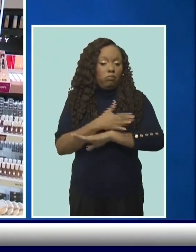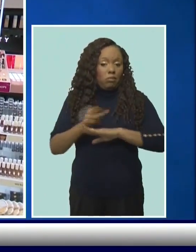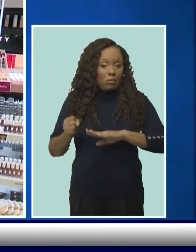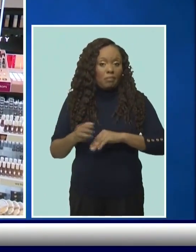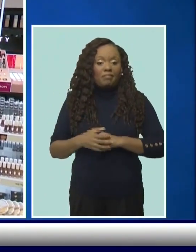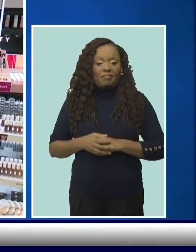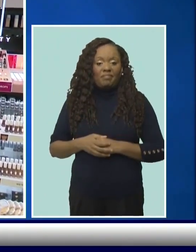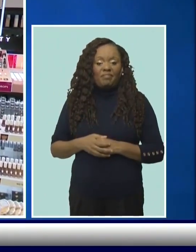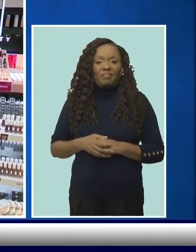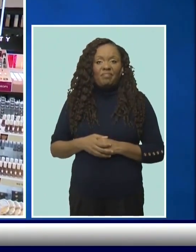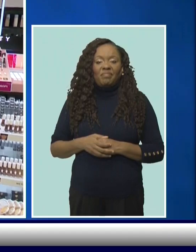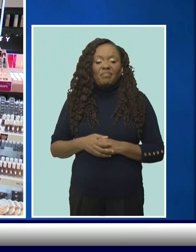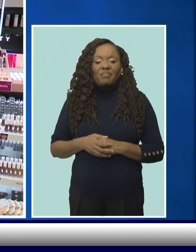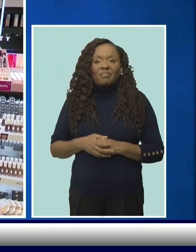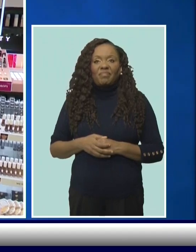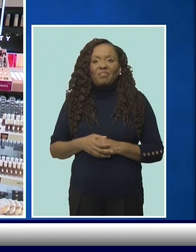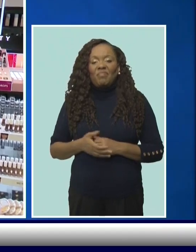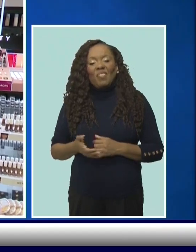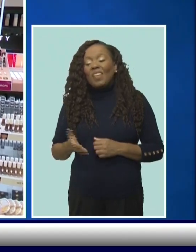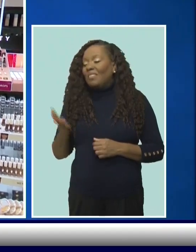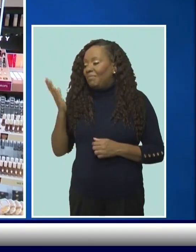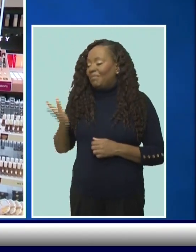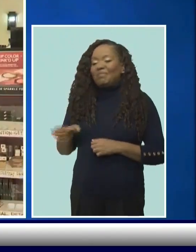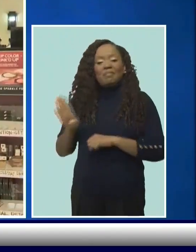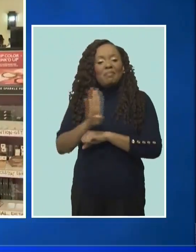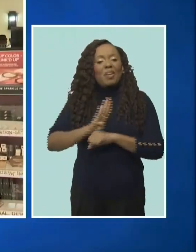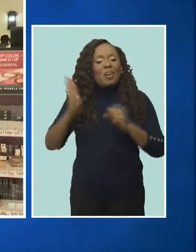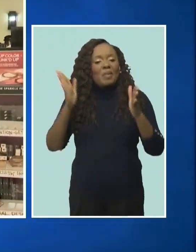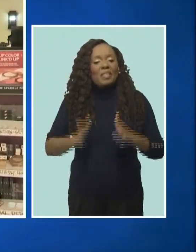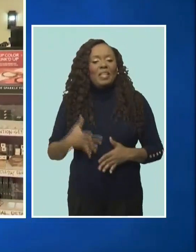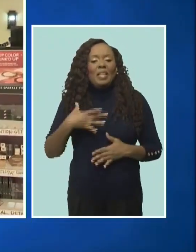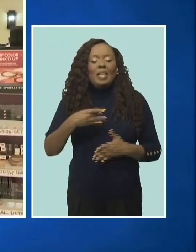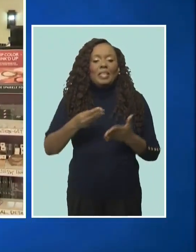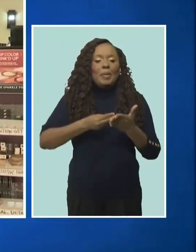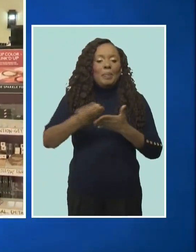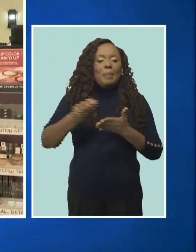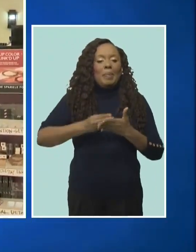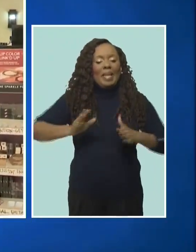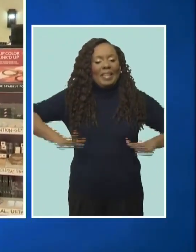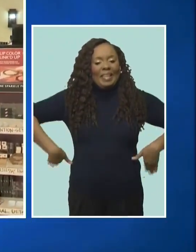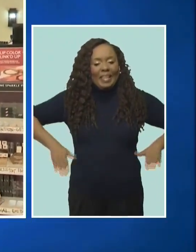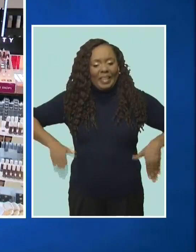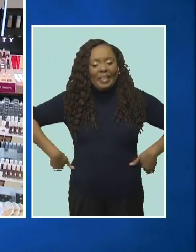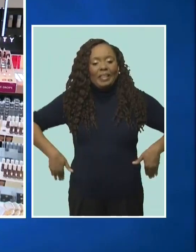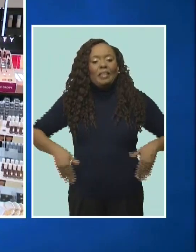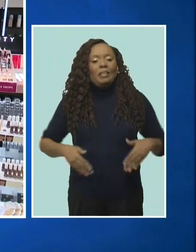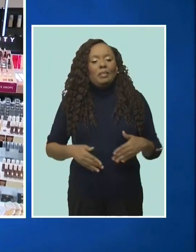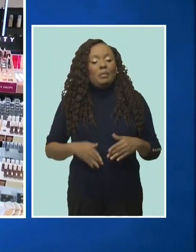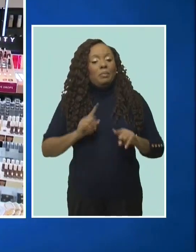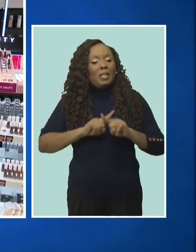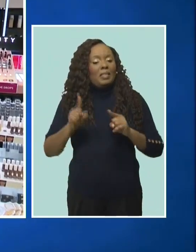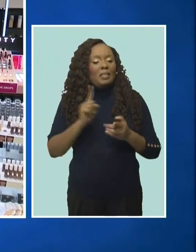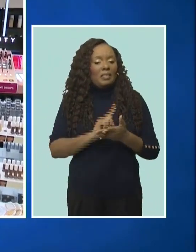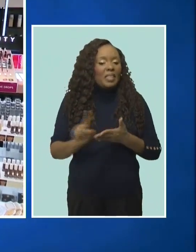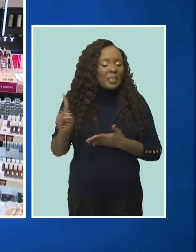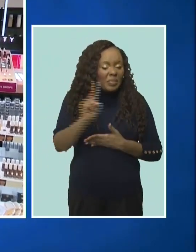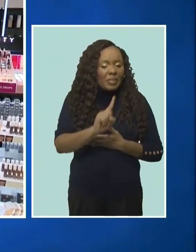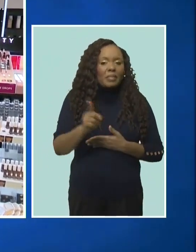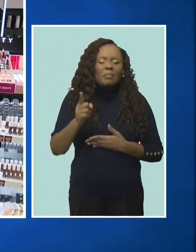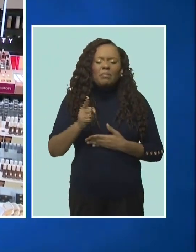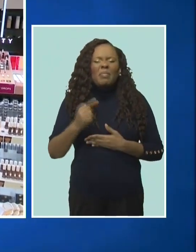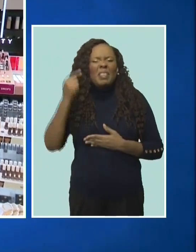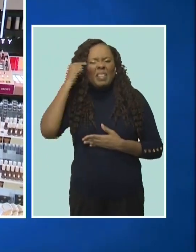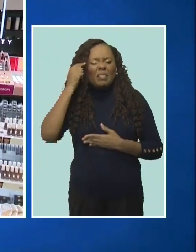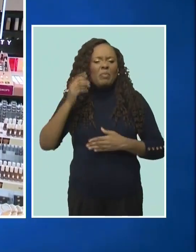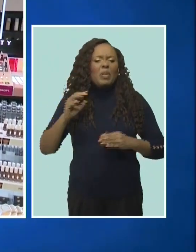Barbadians are late customers, so we are expecting later in the week and next week to be busier as far